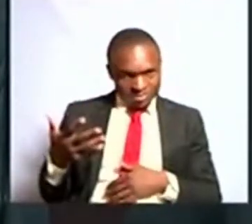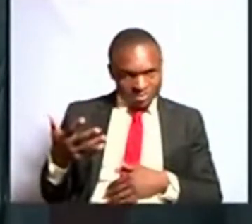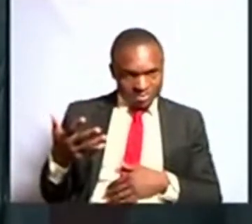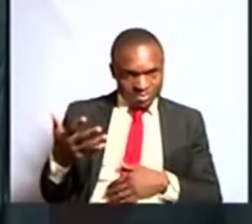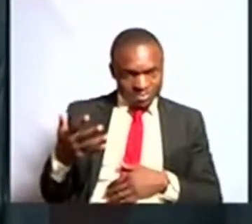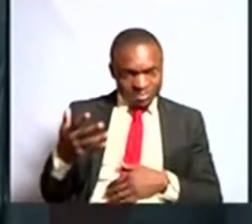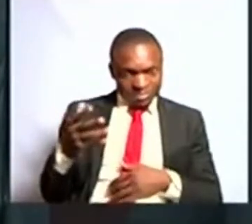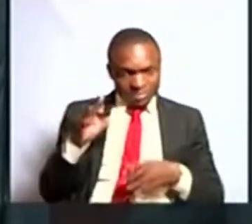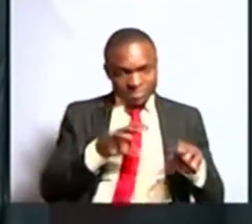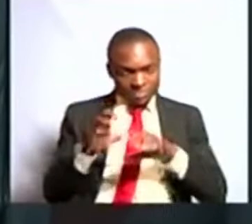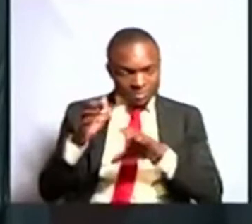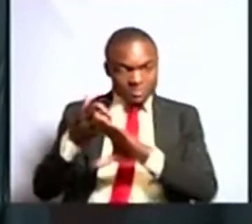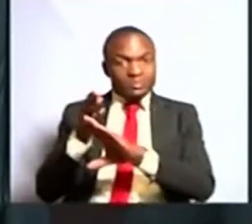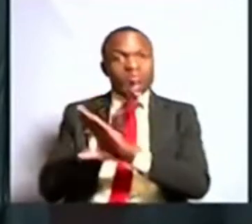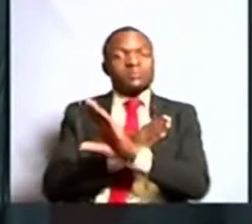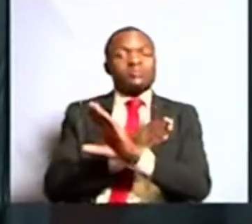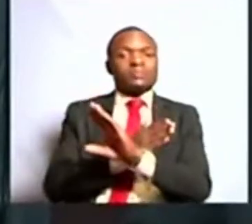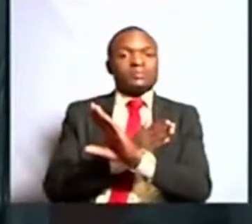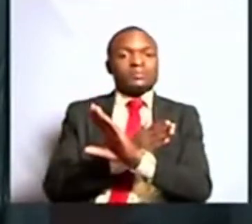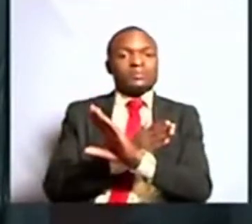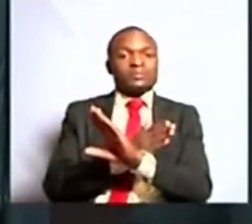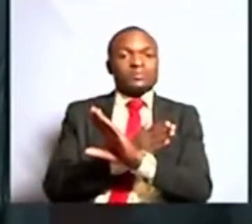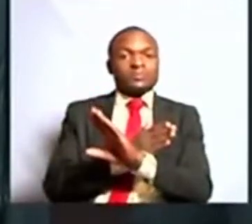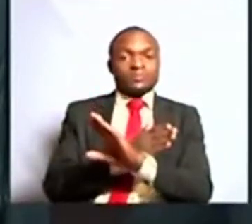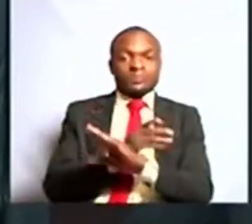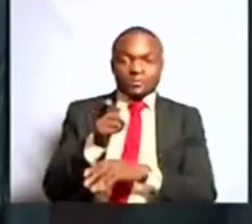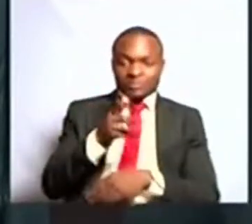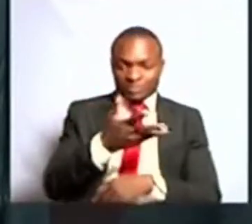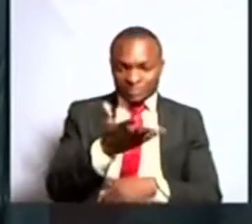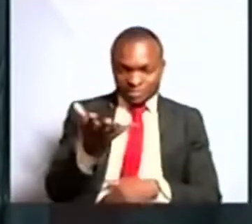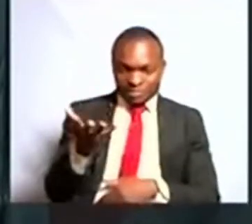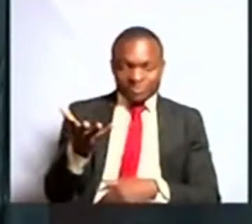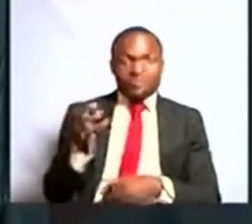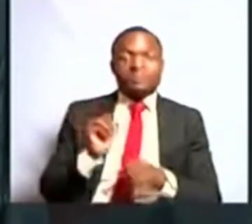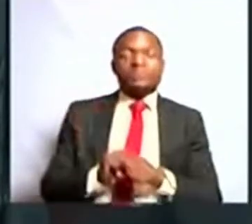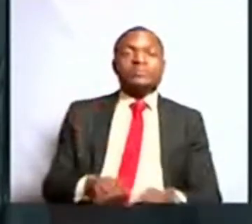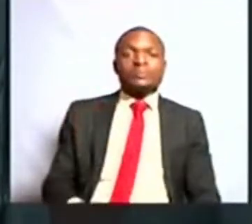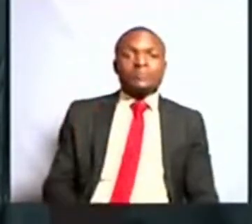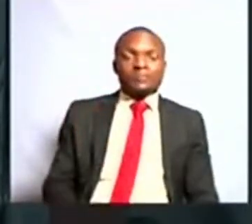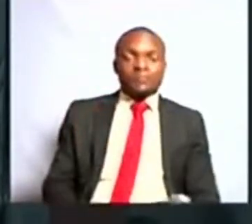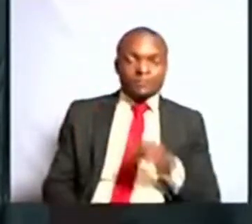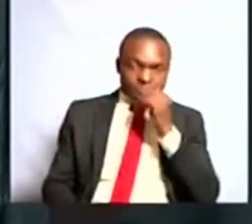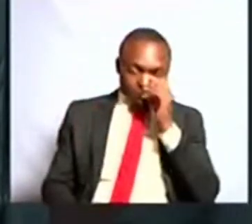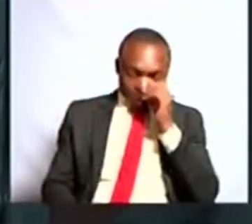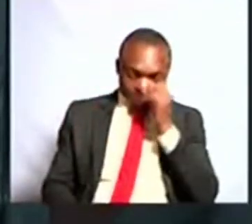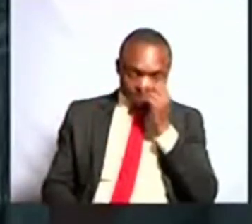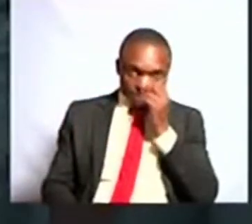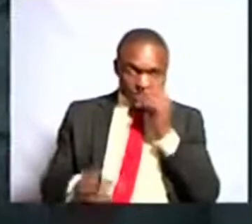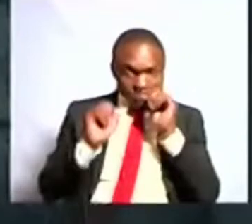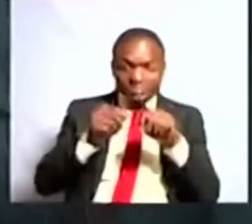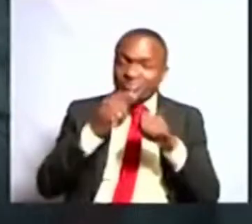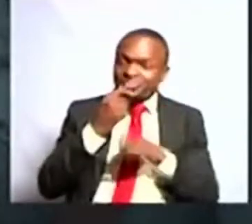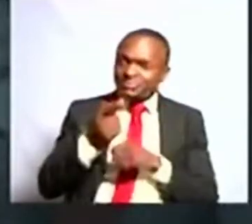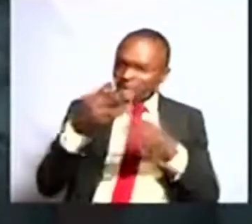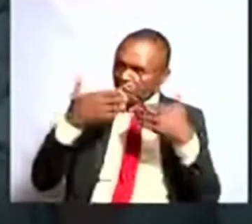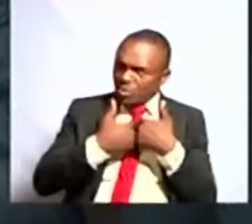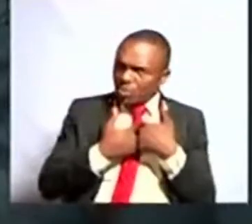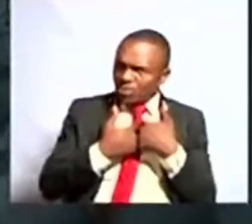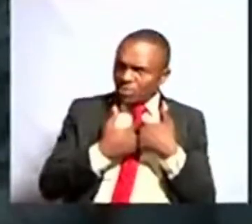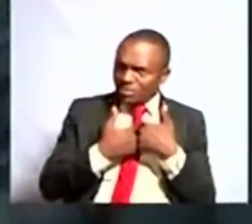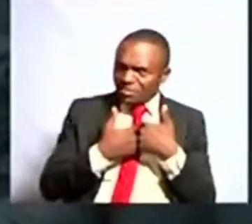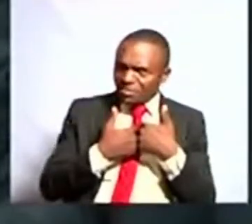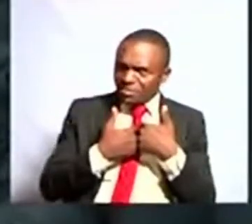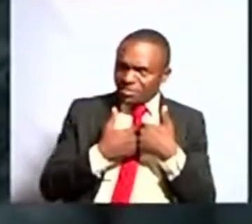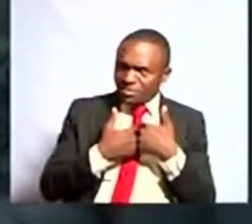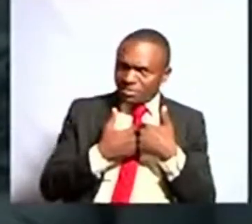done before that that thing. Yes. And also I should mention that we have the